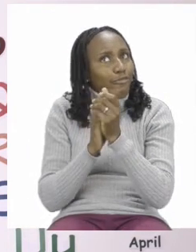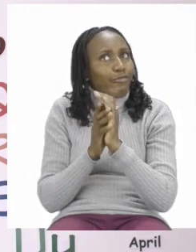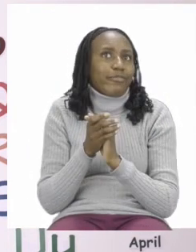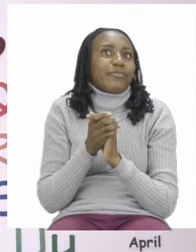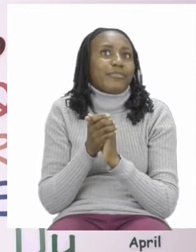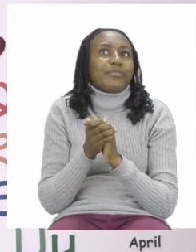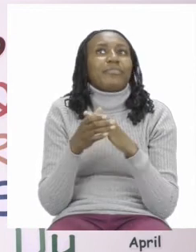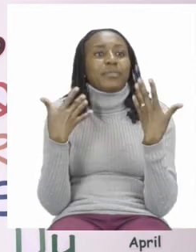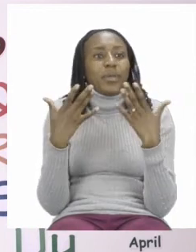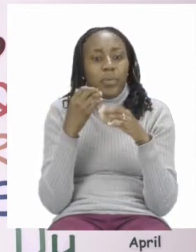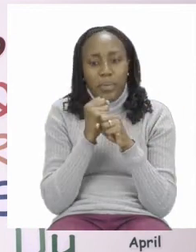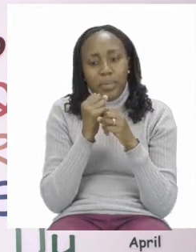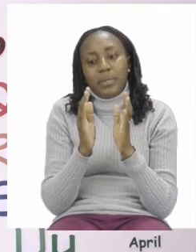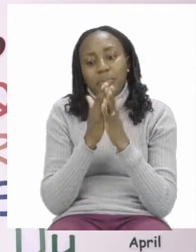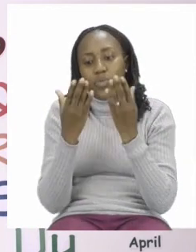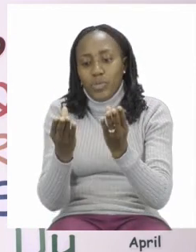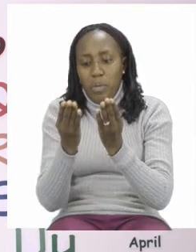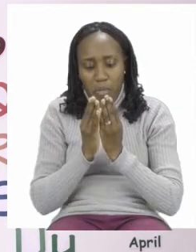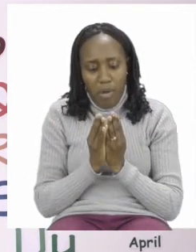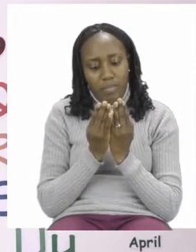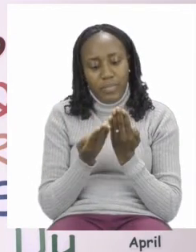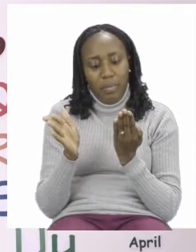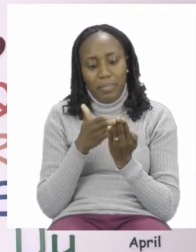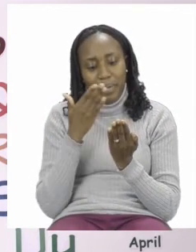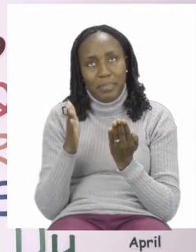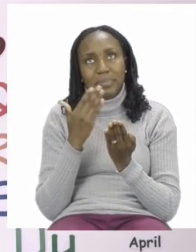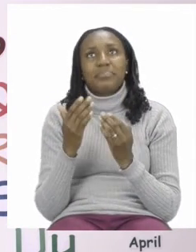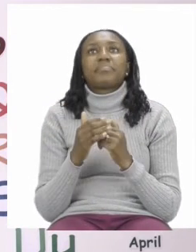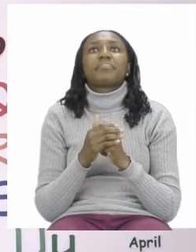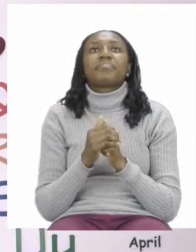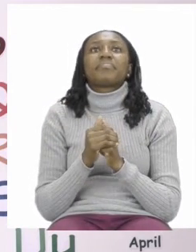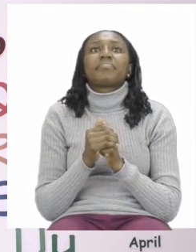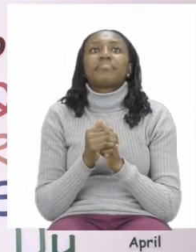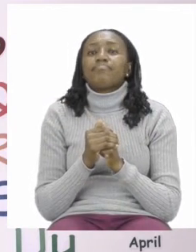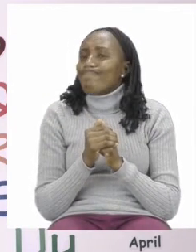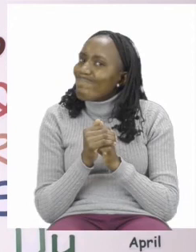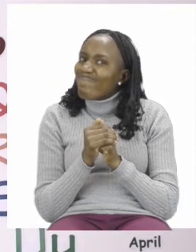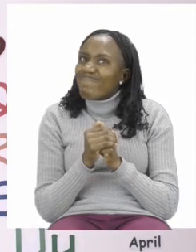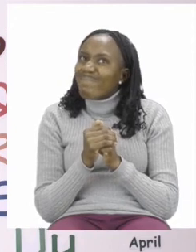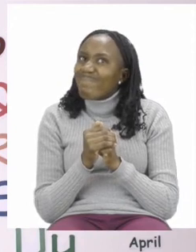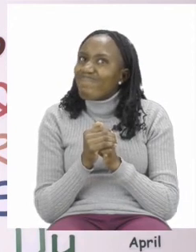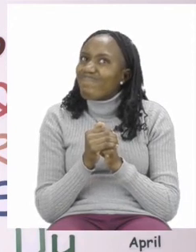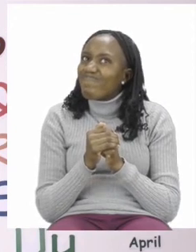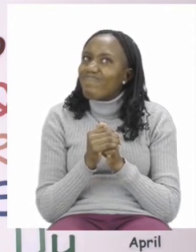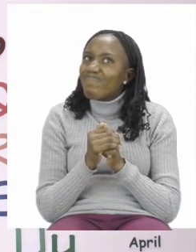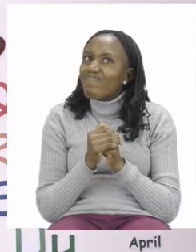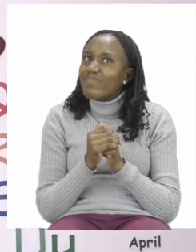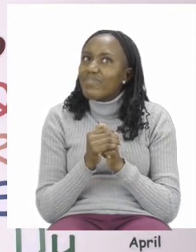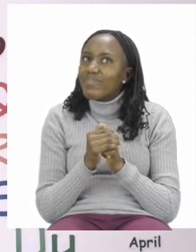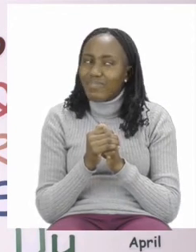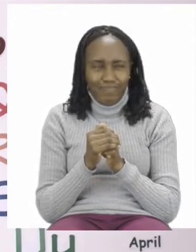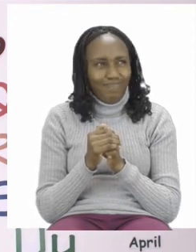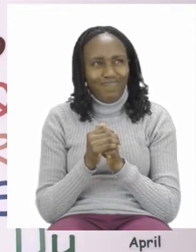your hands are dry before you touch anything else. I think I saw a little blue head sneaking up on